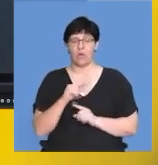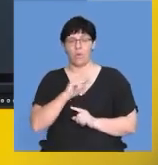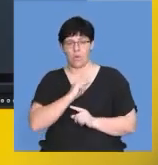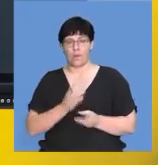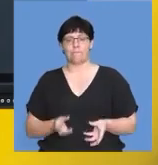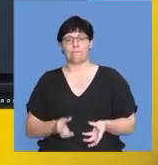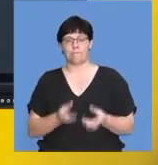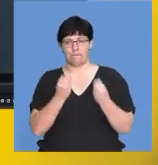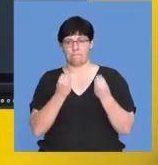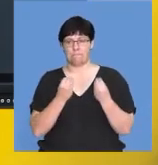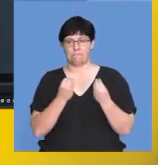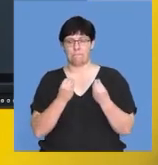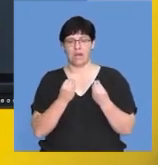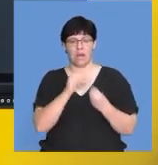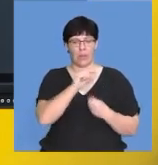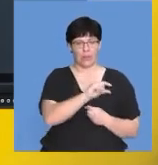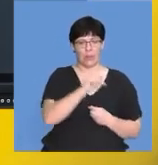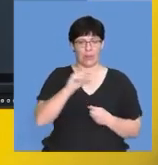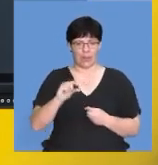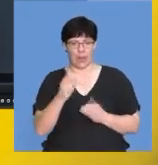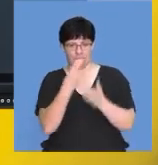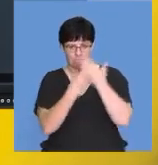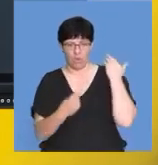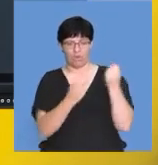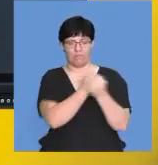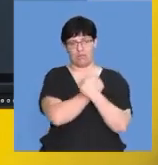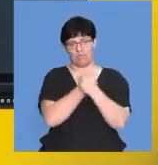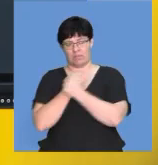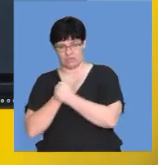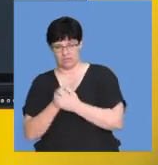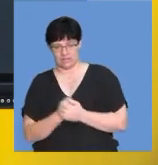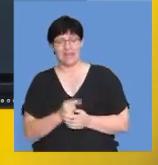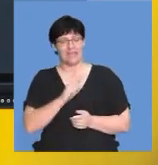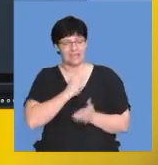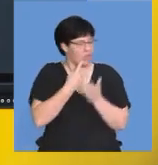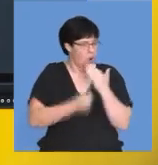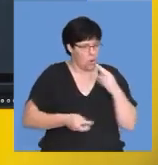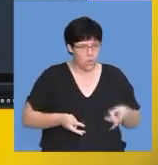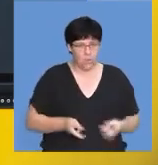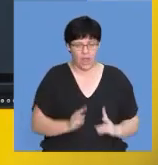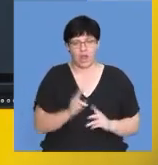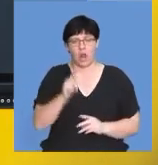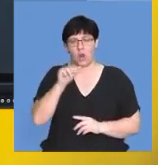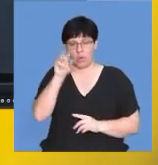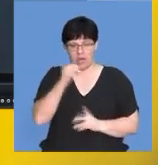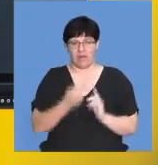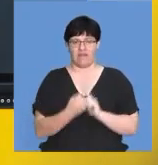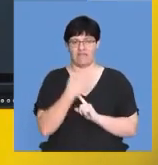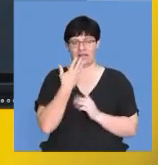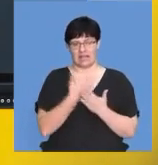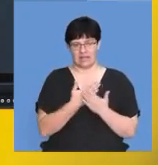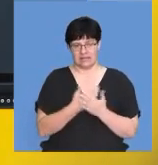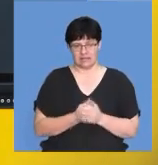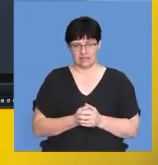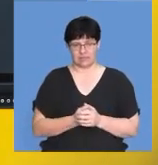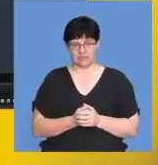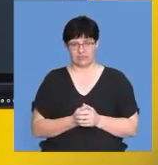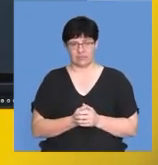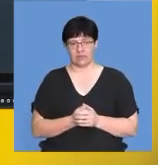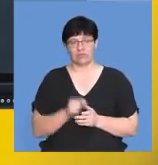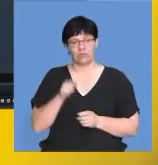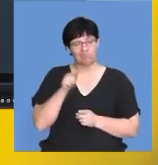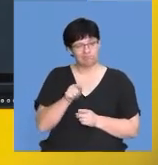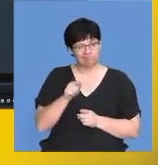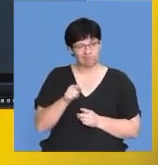gets a recessive allele from both the parents. So that is the only way Luna can be affected. And so